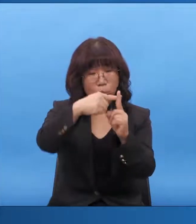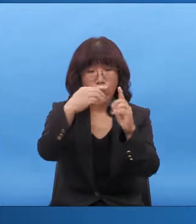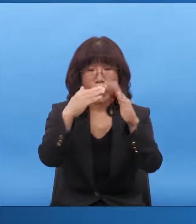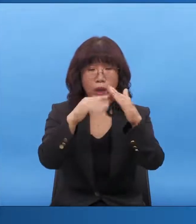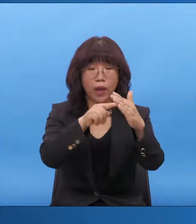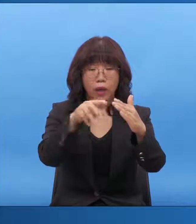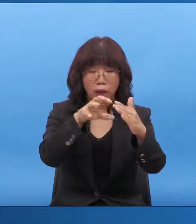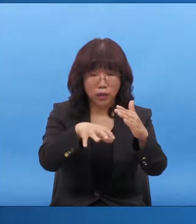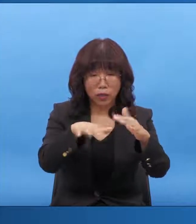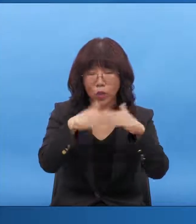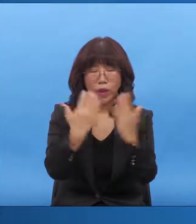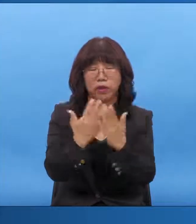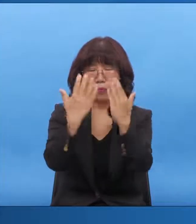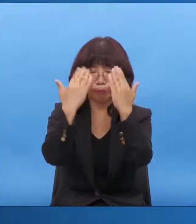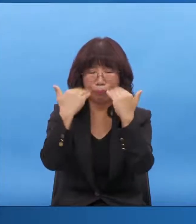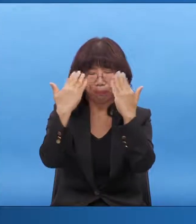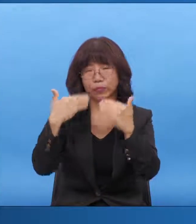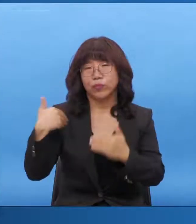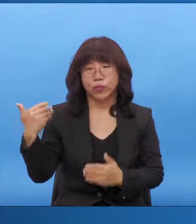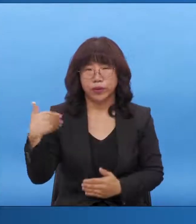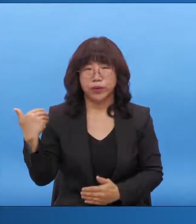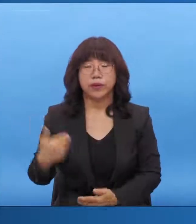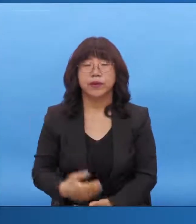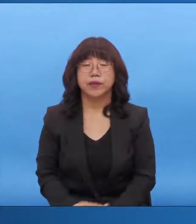people at church don't know about this.